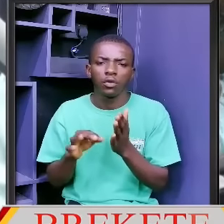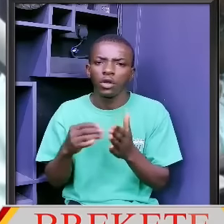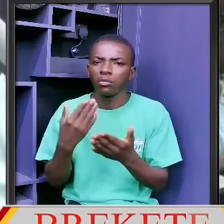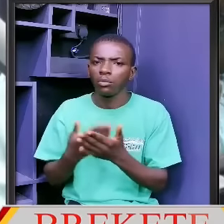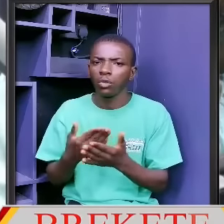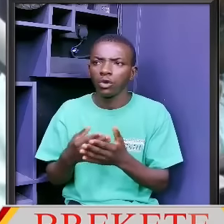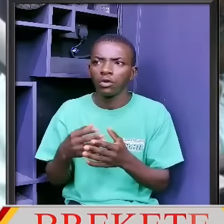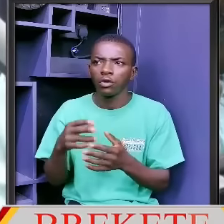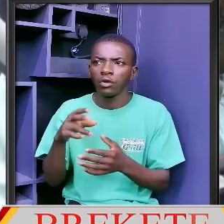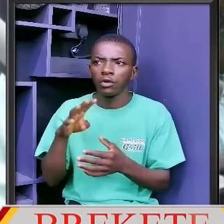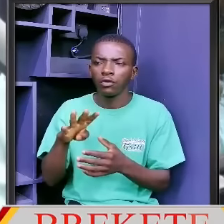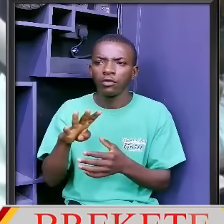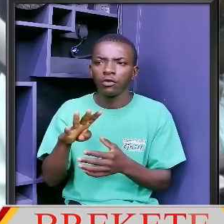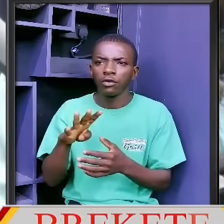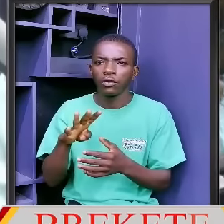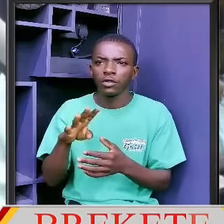money,